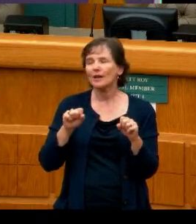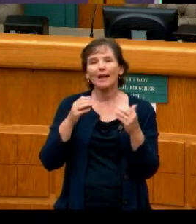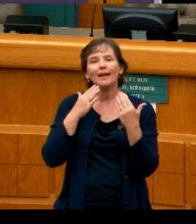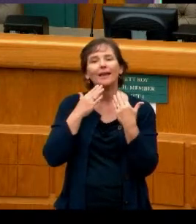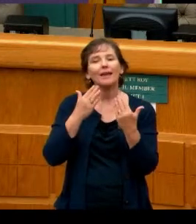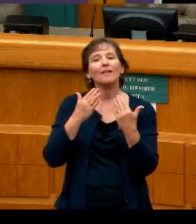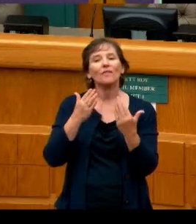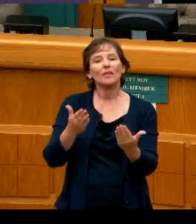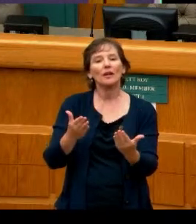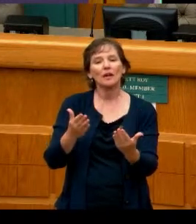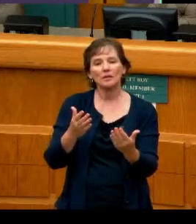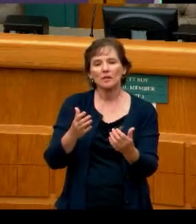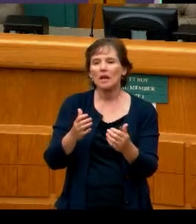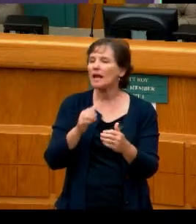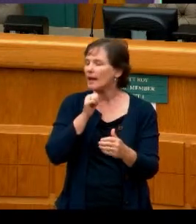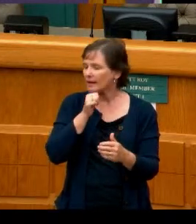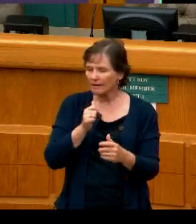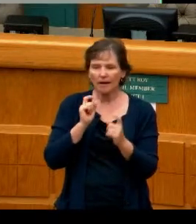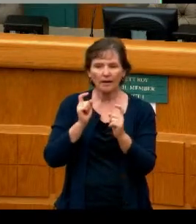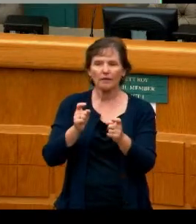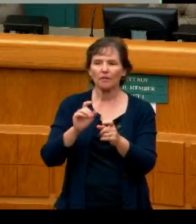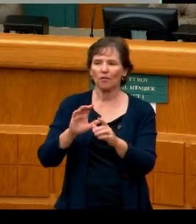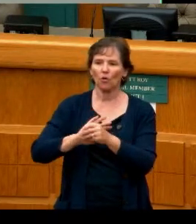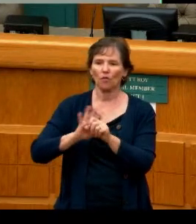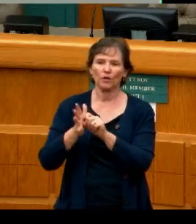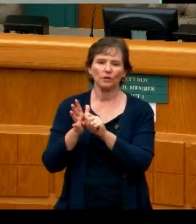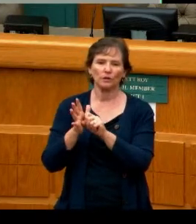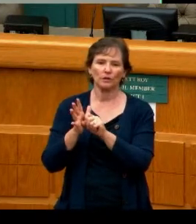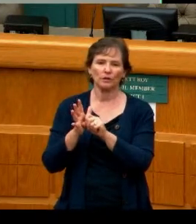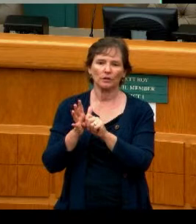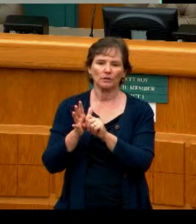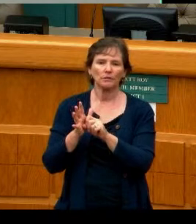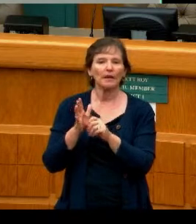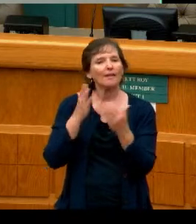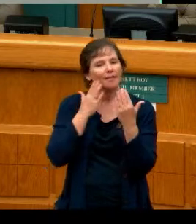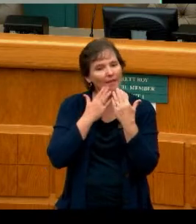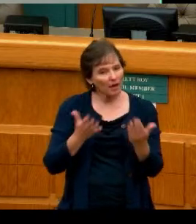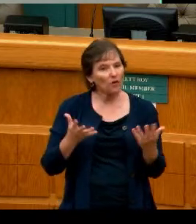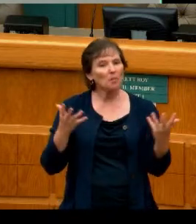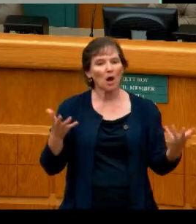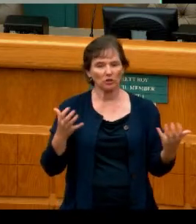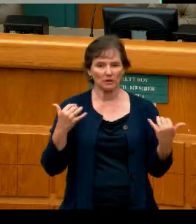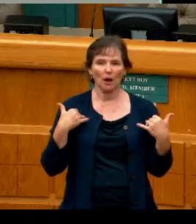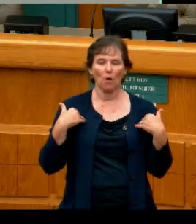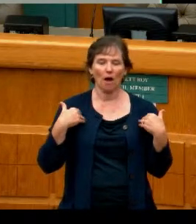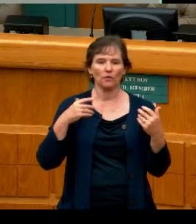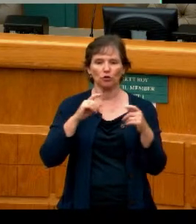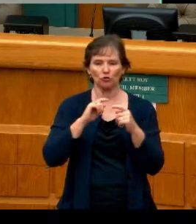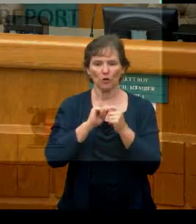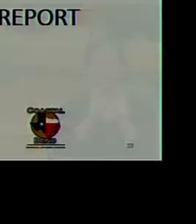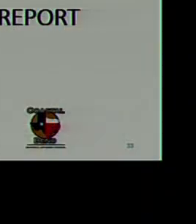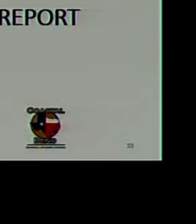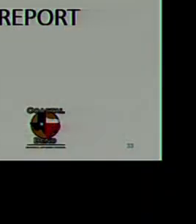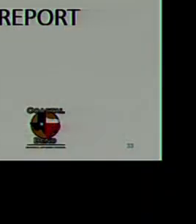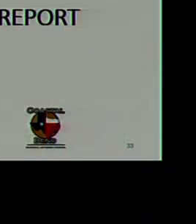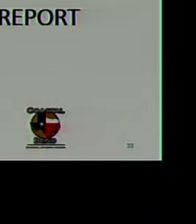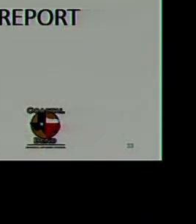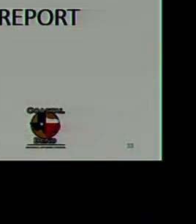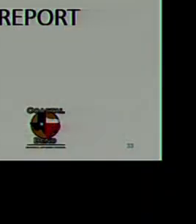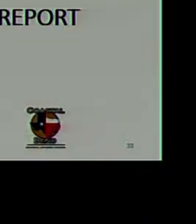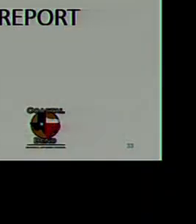families in the future, however, your Thanksgiving goes. So if you do these things, you can give thanks without giving